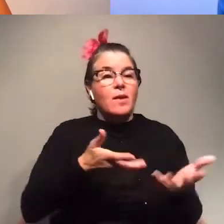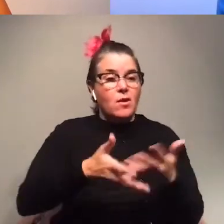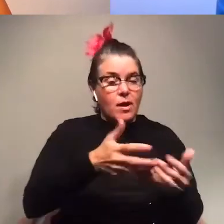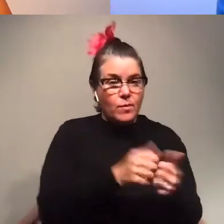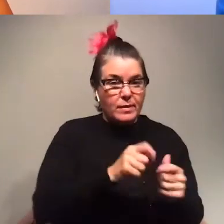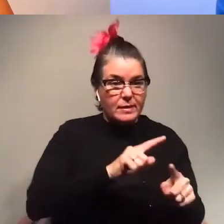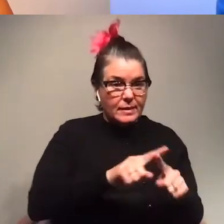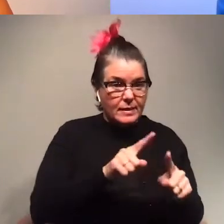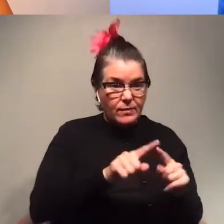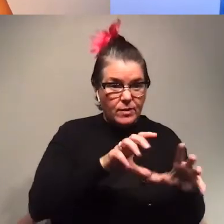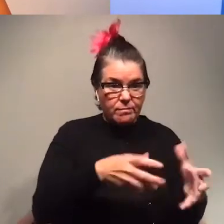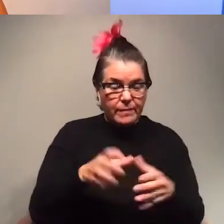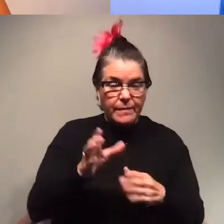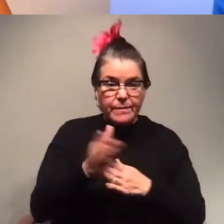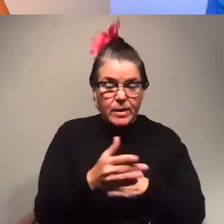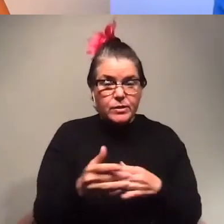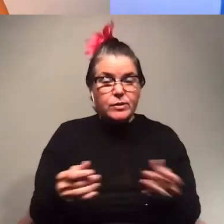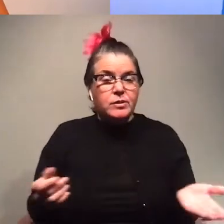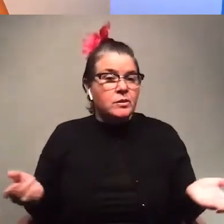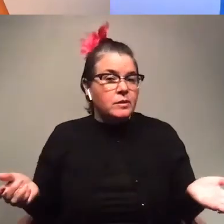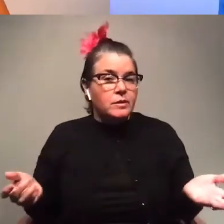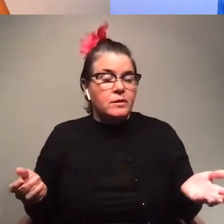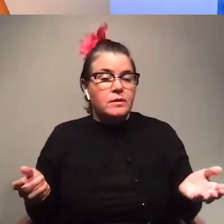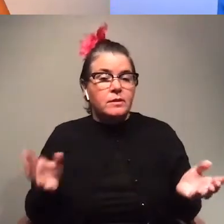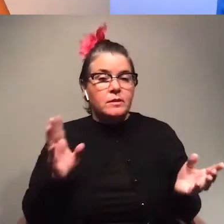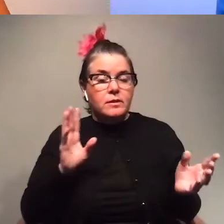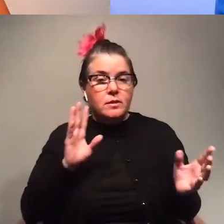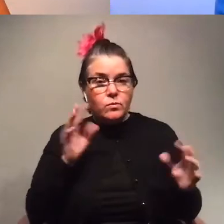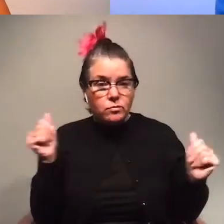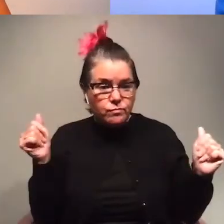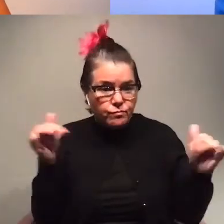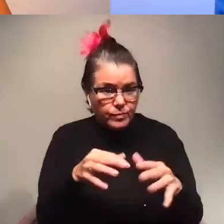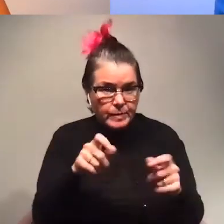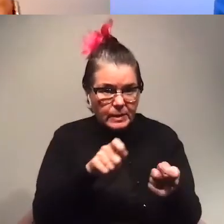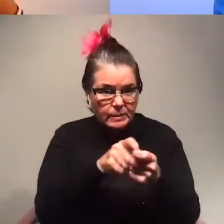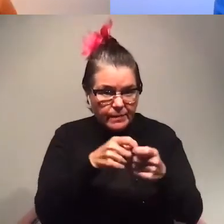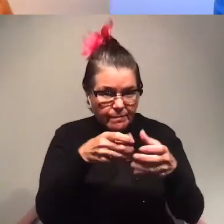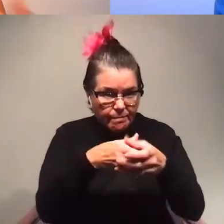species of fish, are they going to like concentrate in certain areas. So